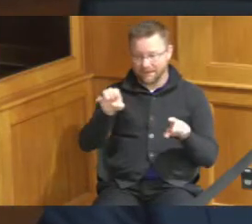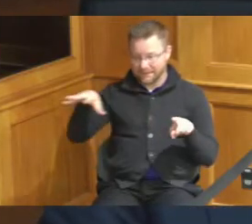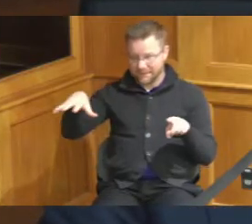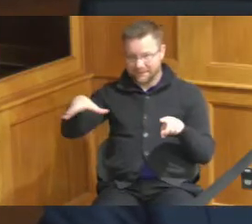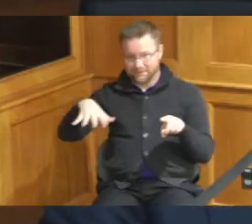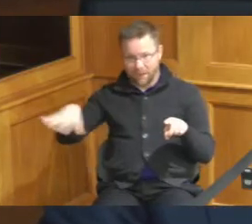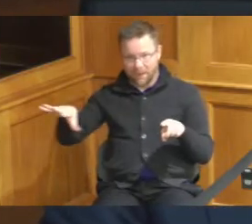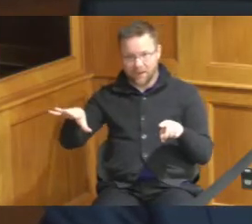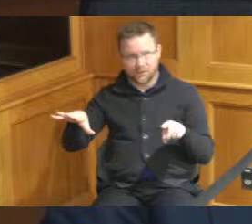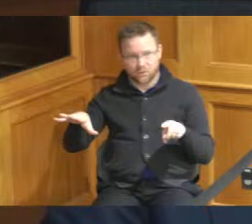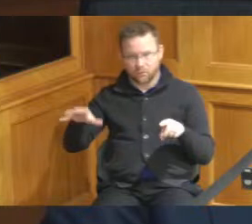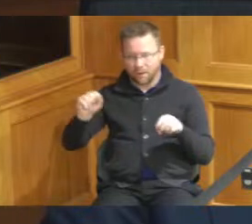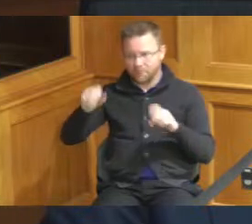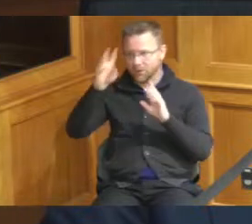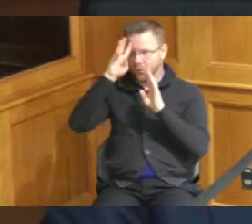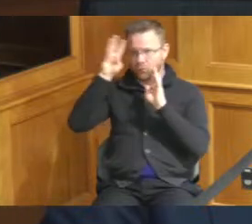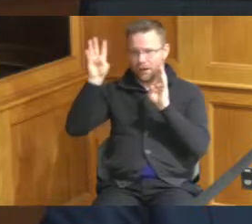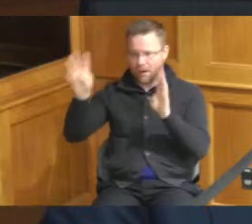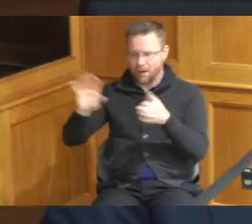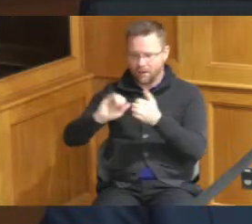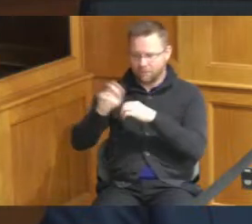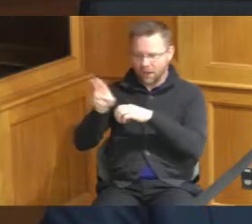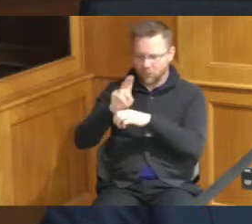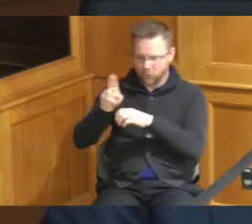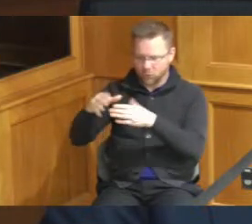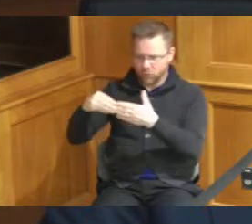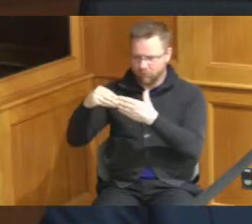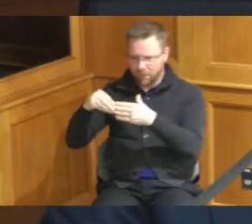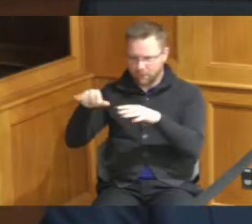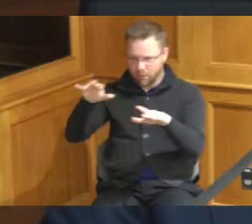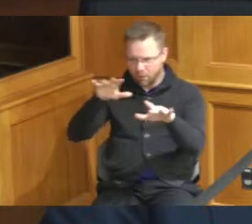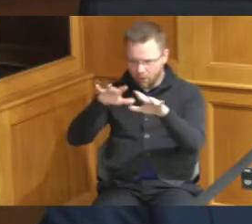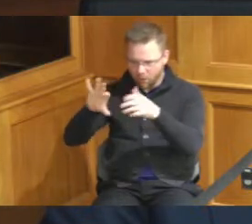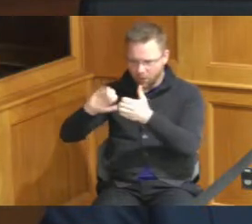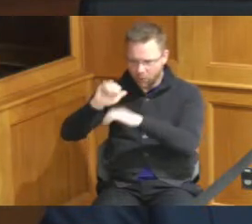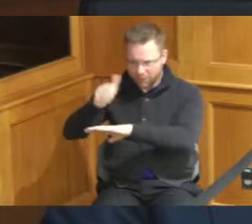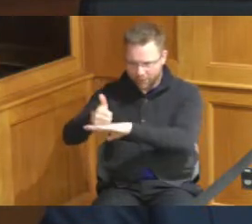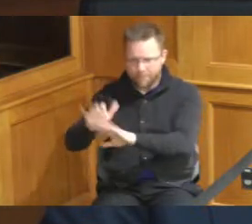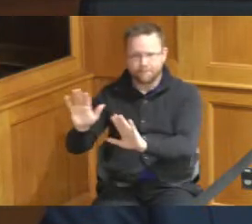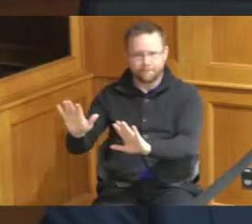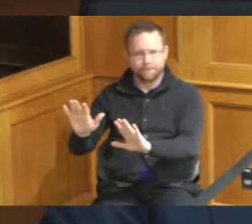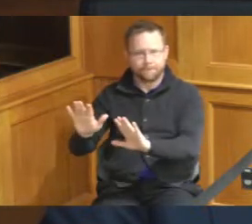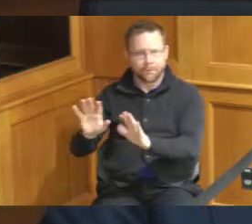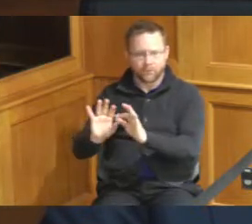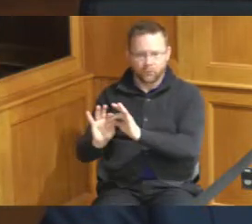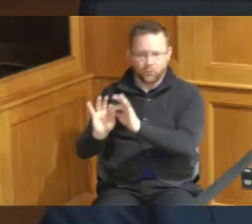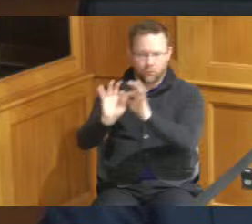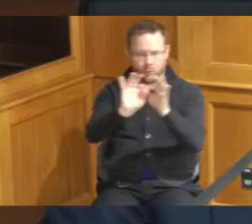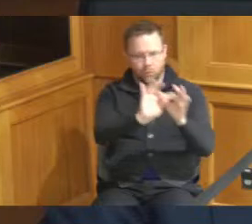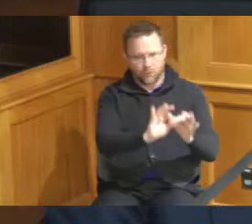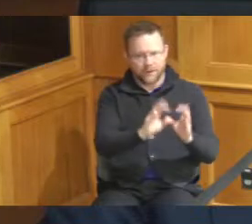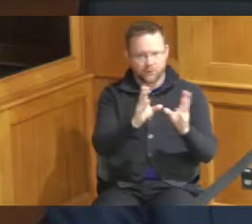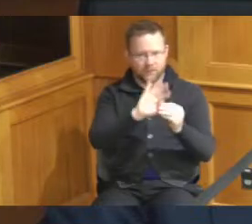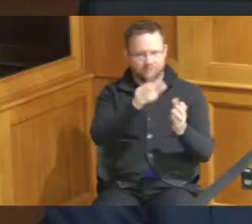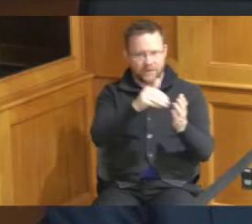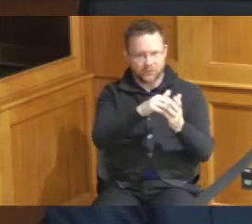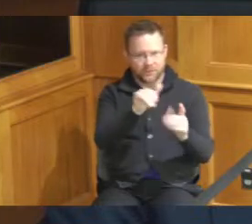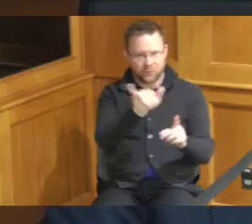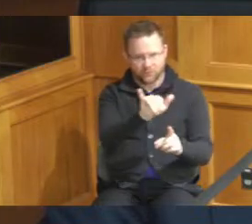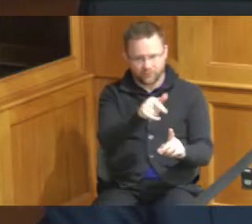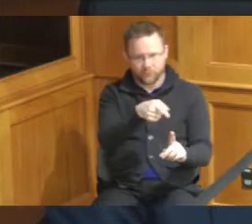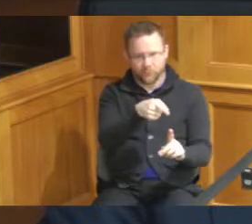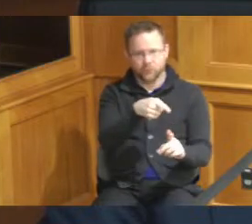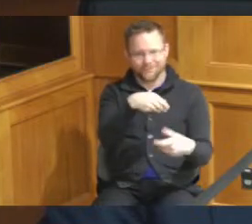we can think creatively about how we want that to be programmed, how it would be used in coordination with the conventions that are happening